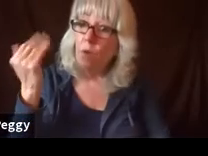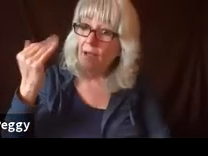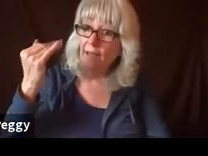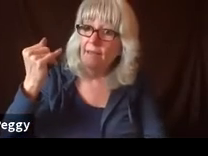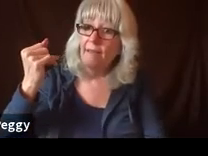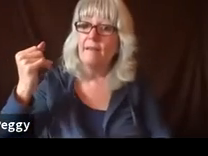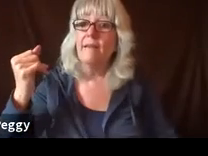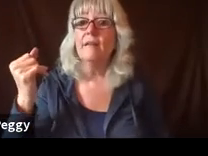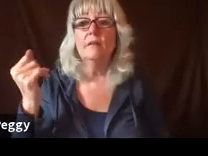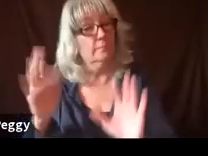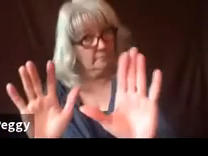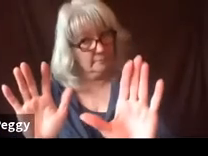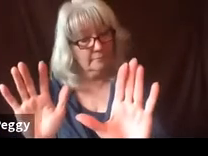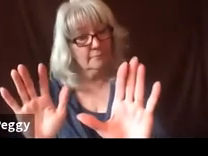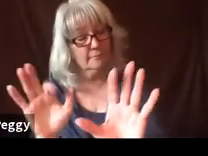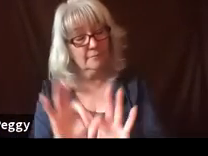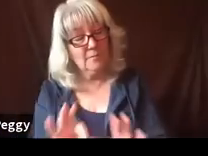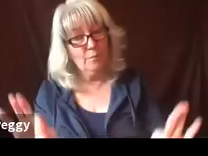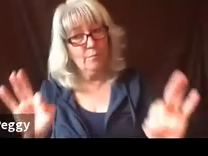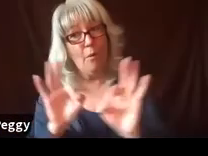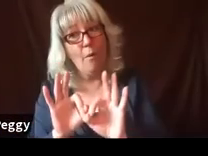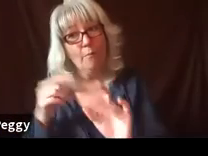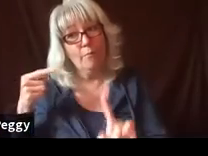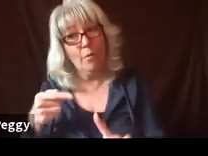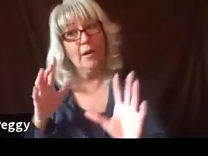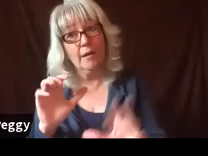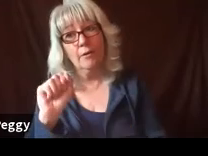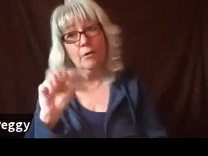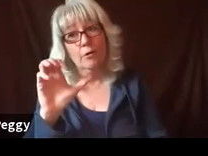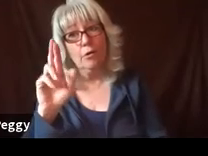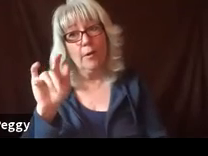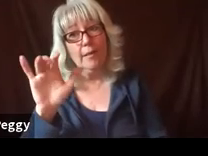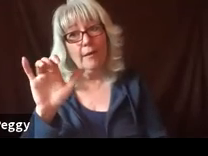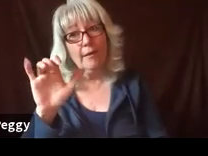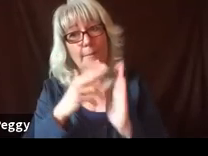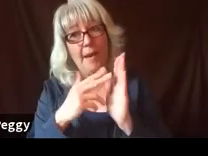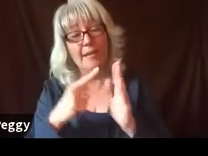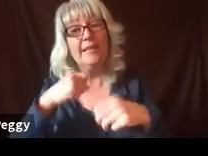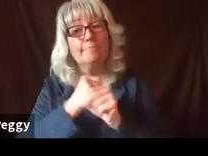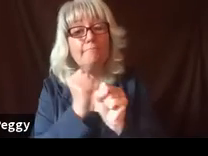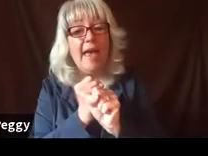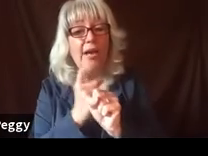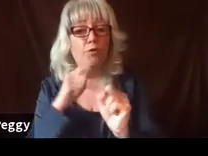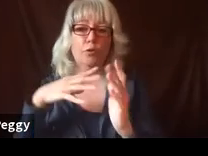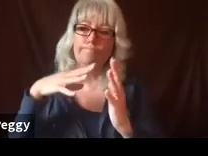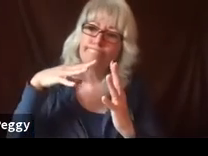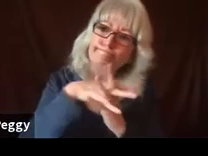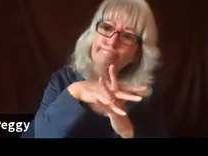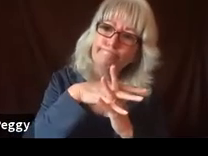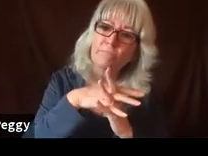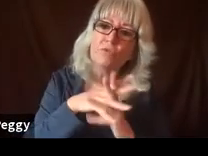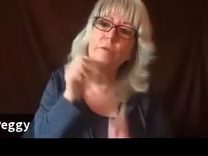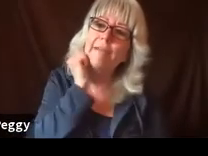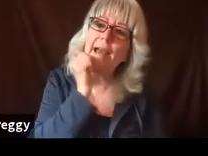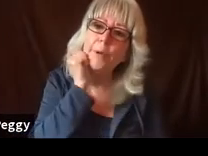because, and this is a very important idea, acrylic paint is made to stick to fabric. Okay, so